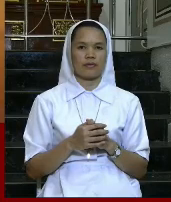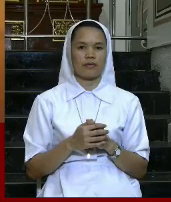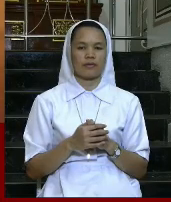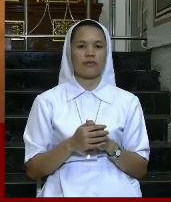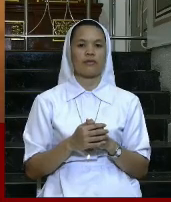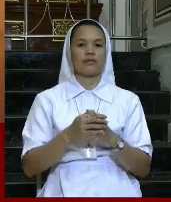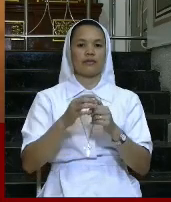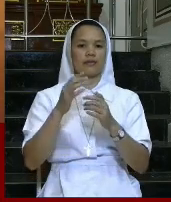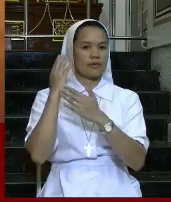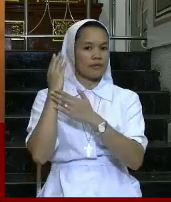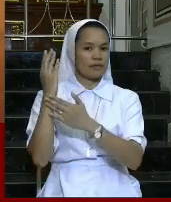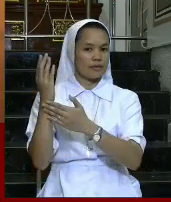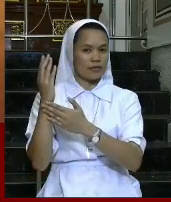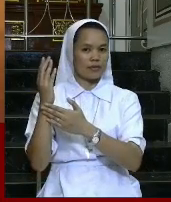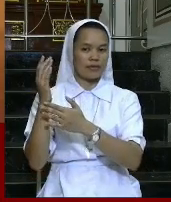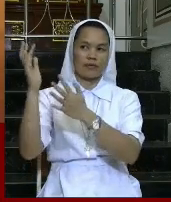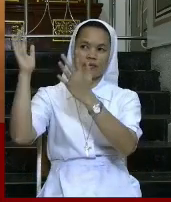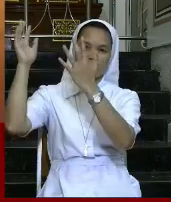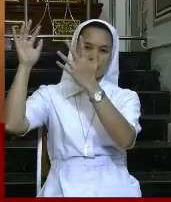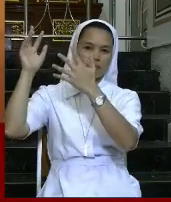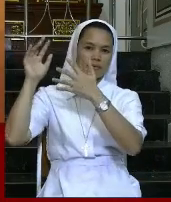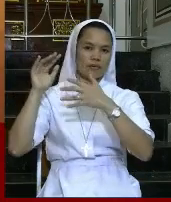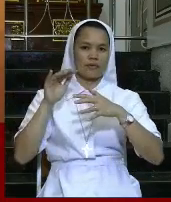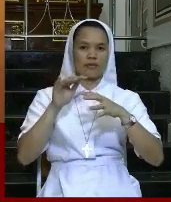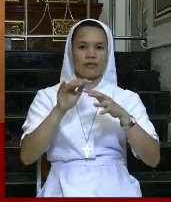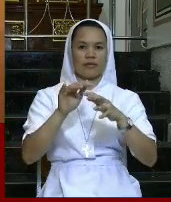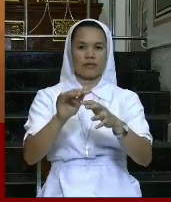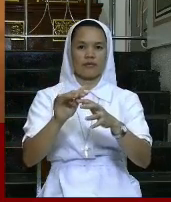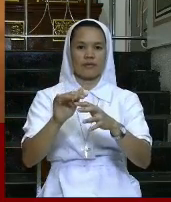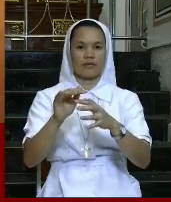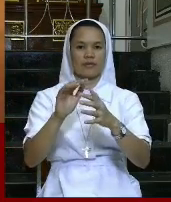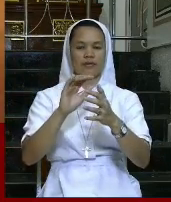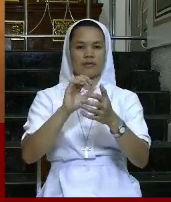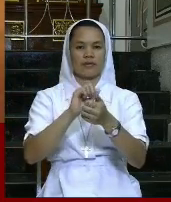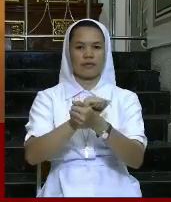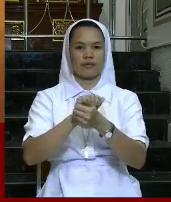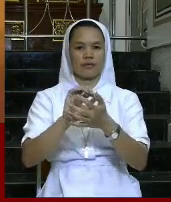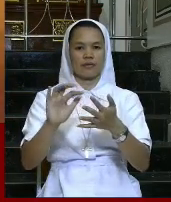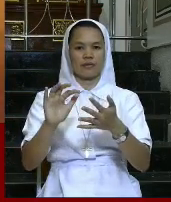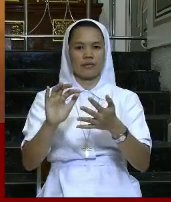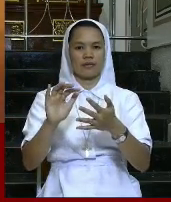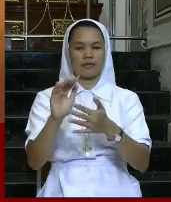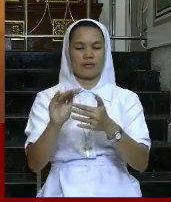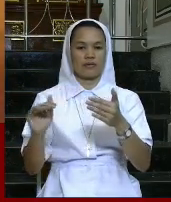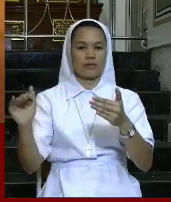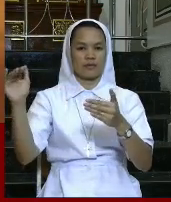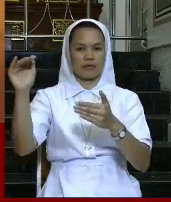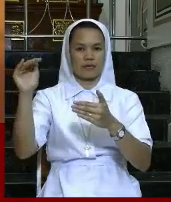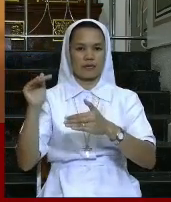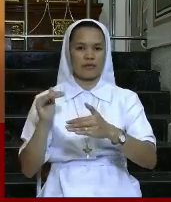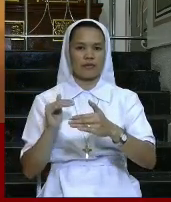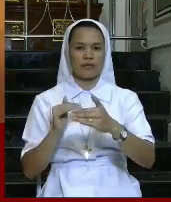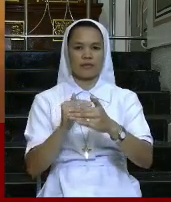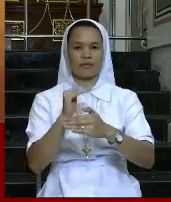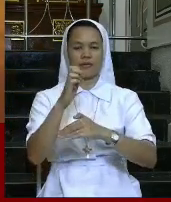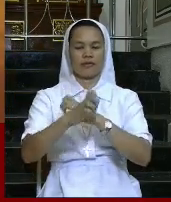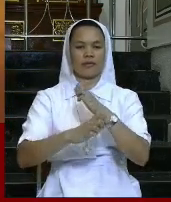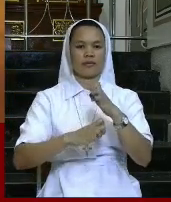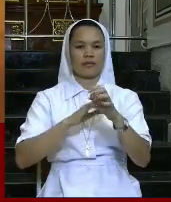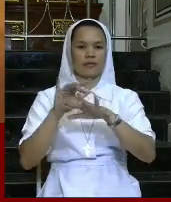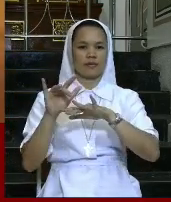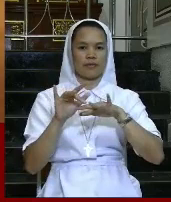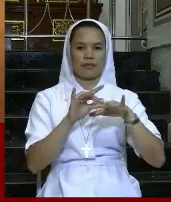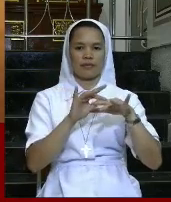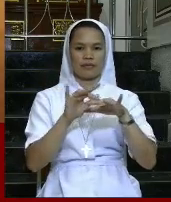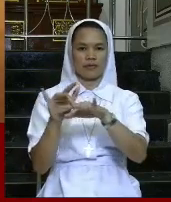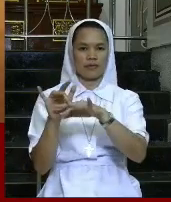And behold, the veil of the sanctuary was torn into two from top of the bottom. The earth quaked, rocks